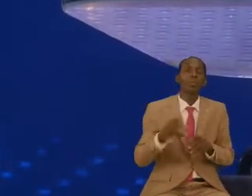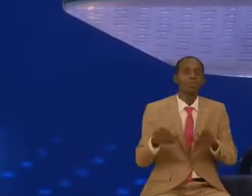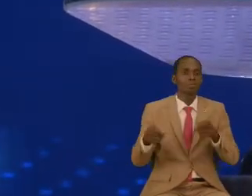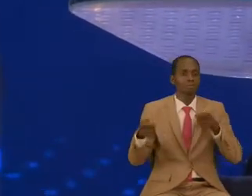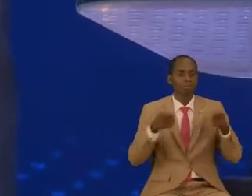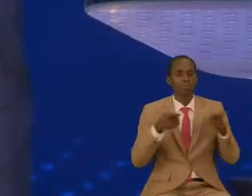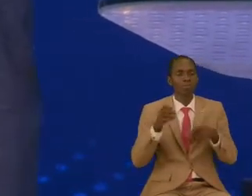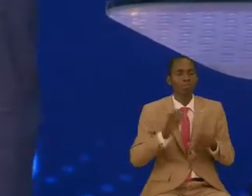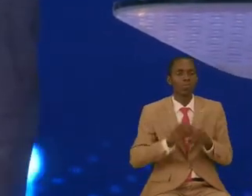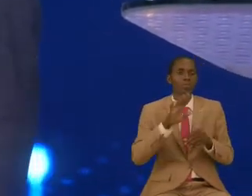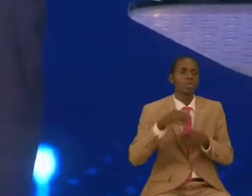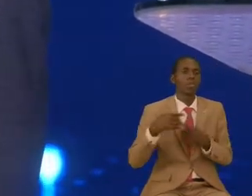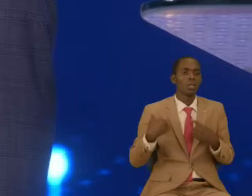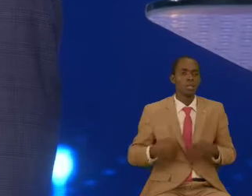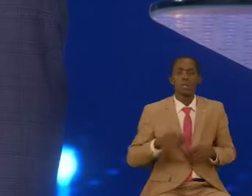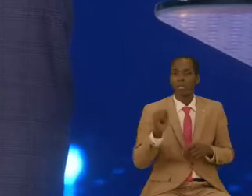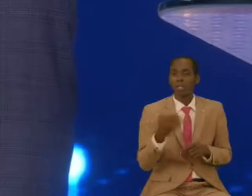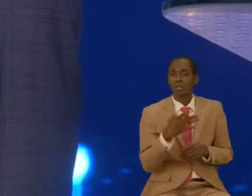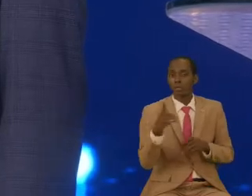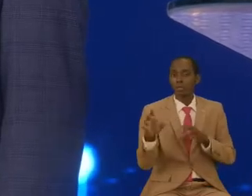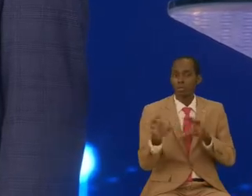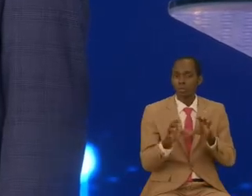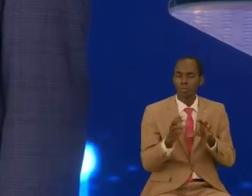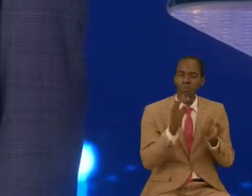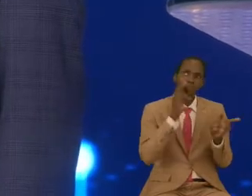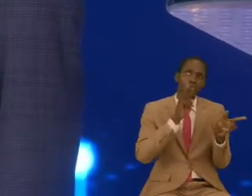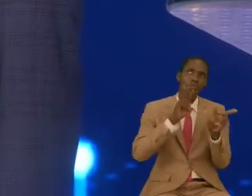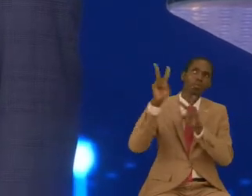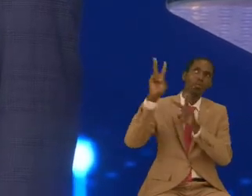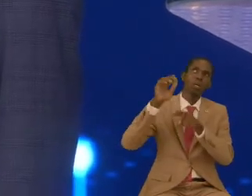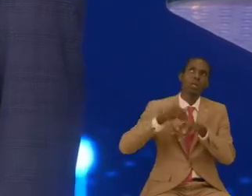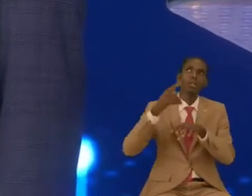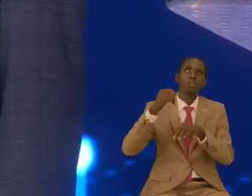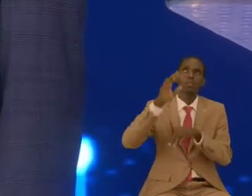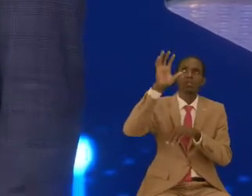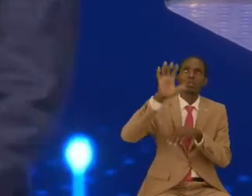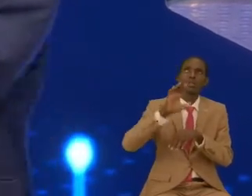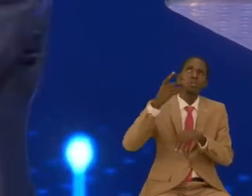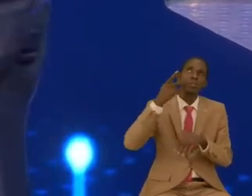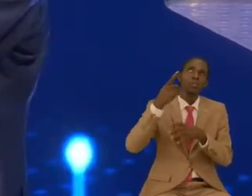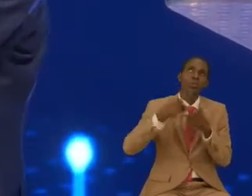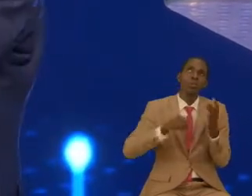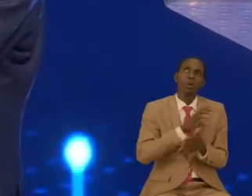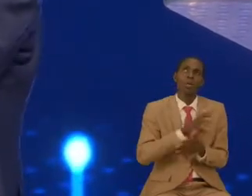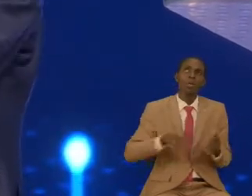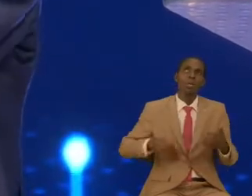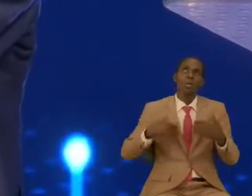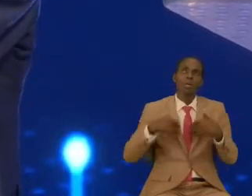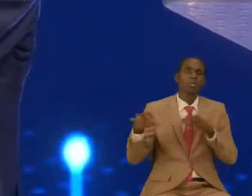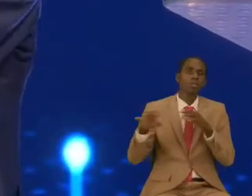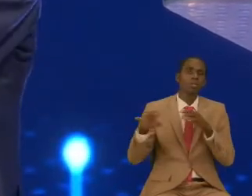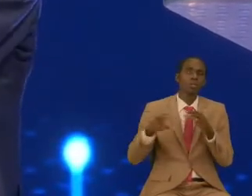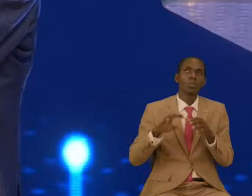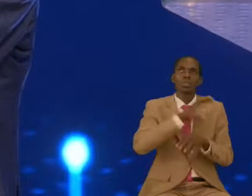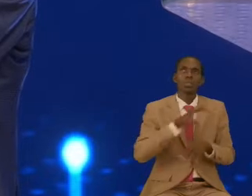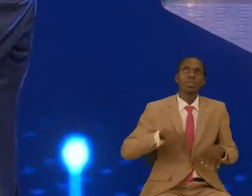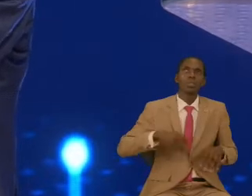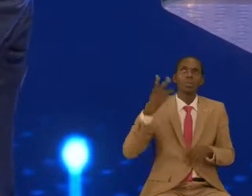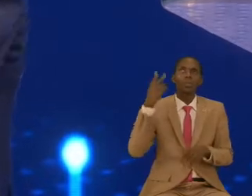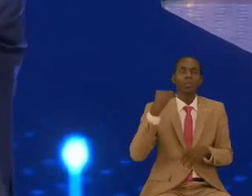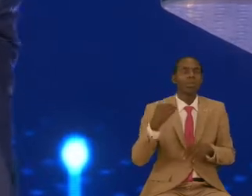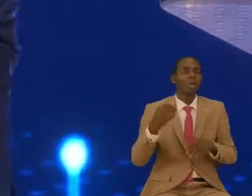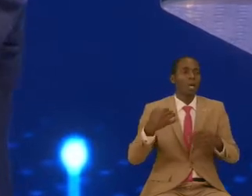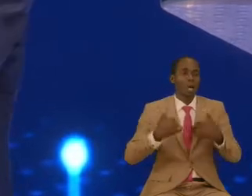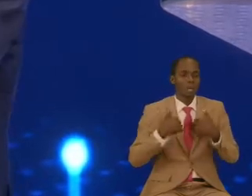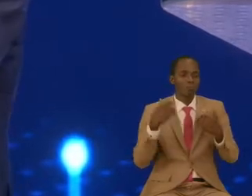hearts. Anything you do, look at the cross. See what Christ has done. He's nailed all that confusion.